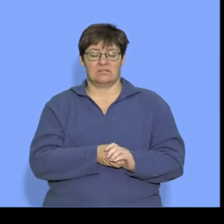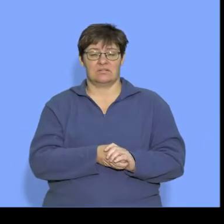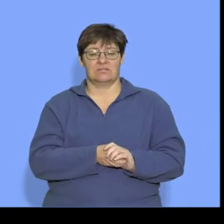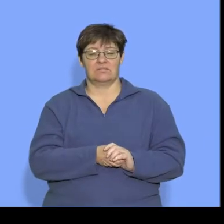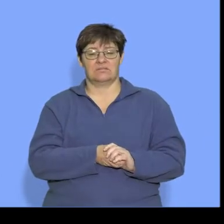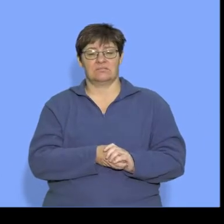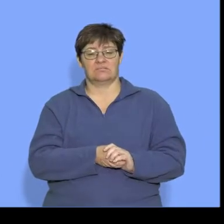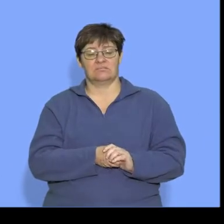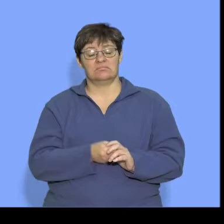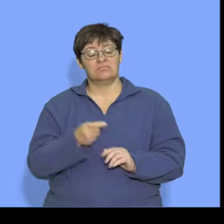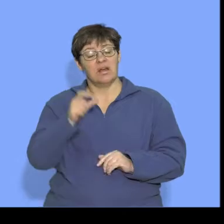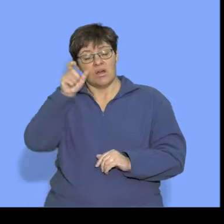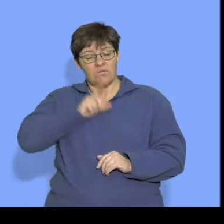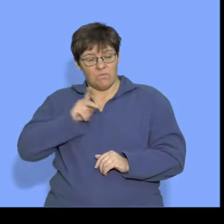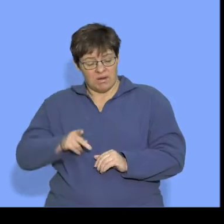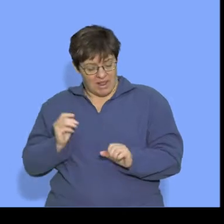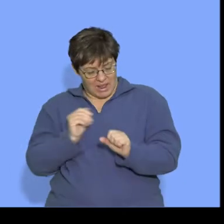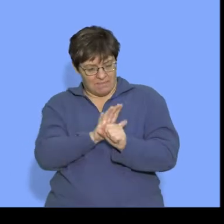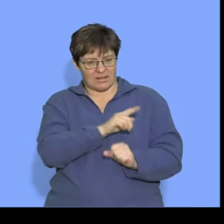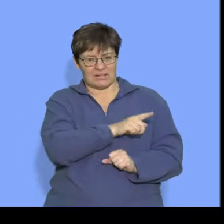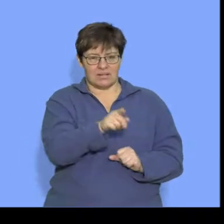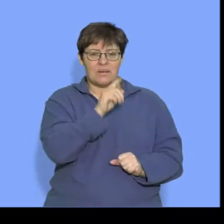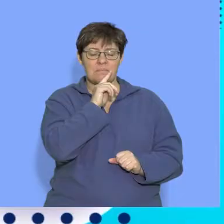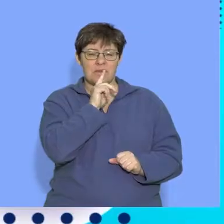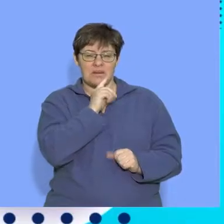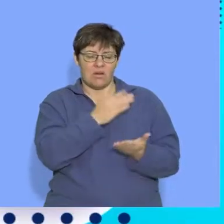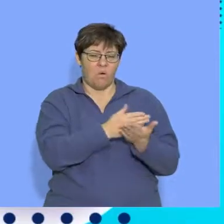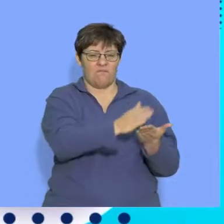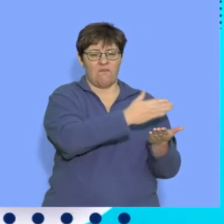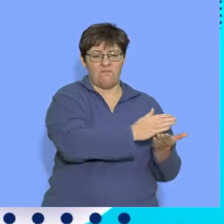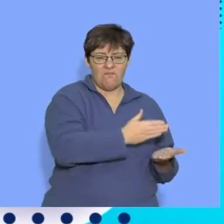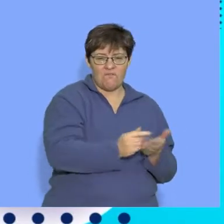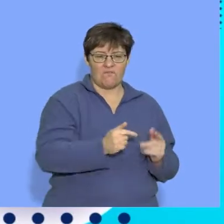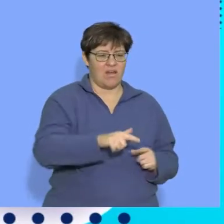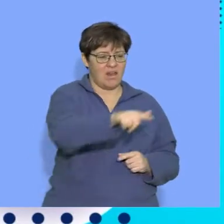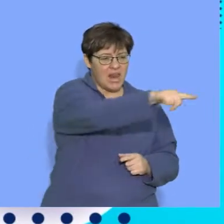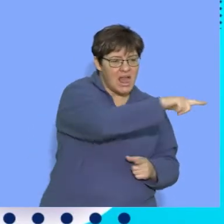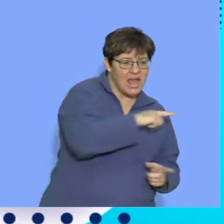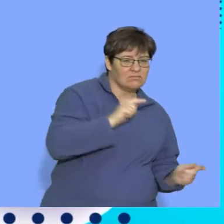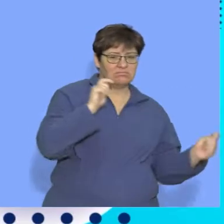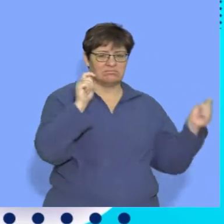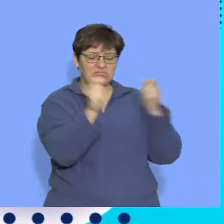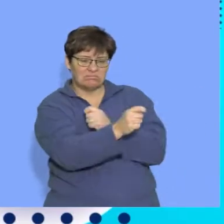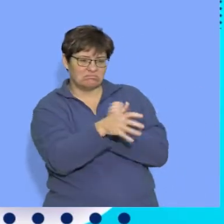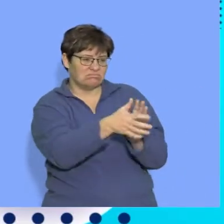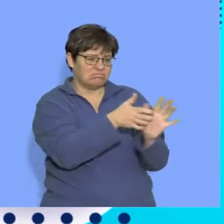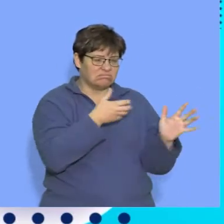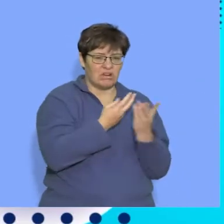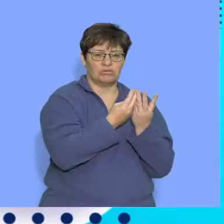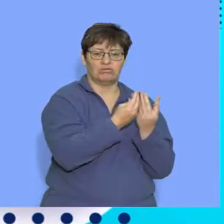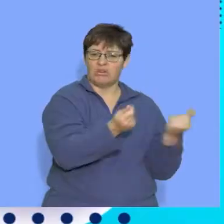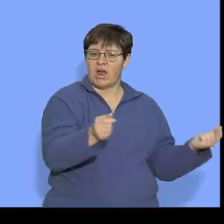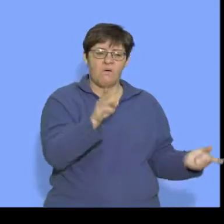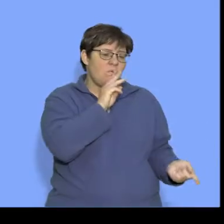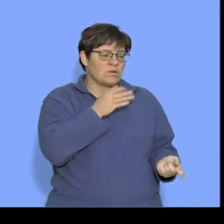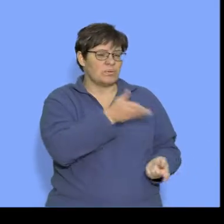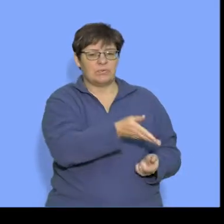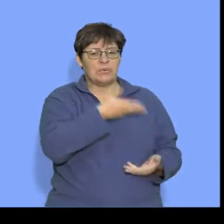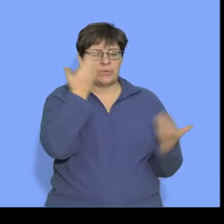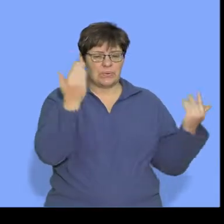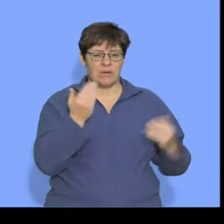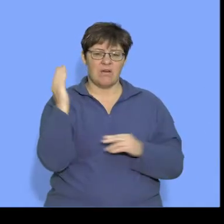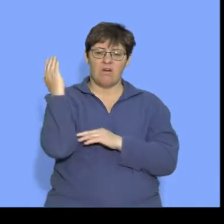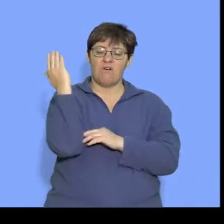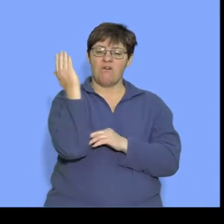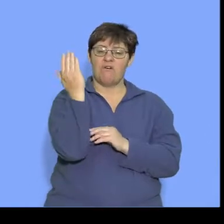had on biodiversity, such as desertification, where lands are becoming eroded and dry, deforestation,